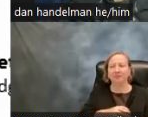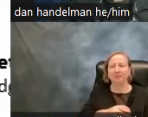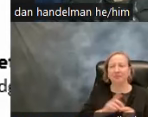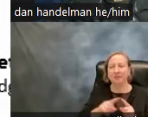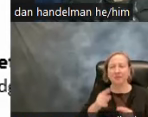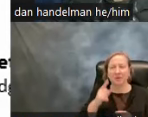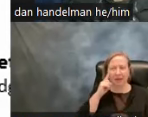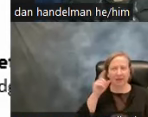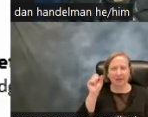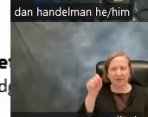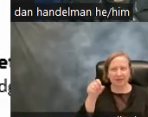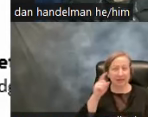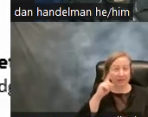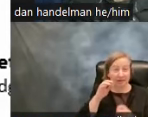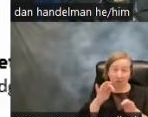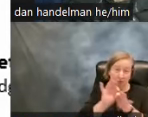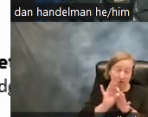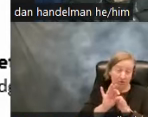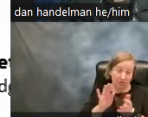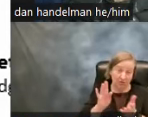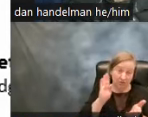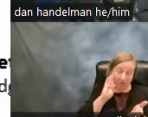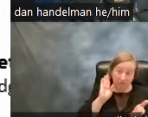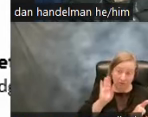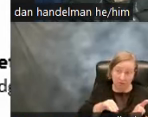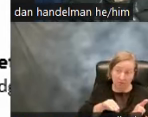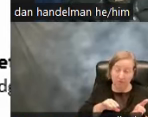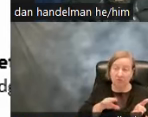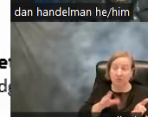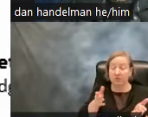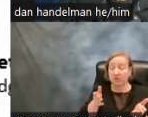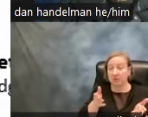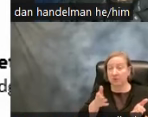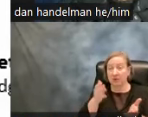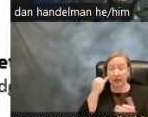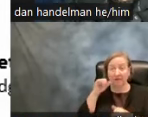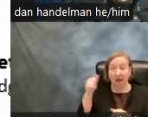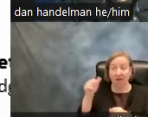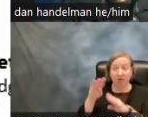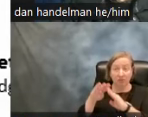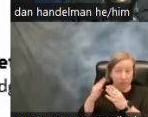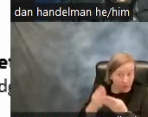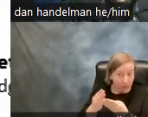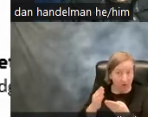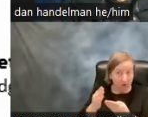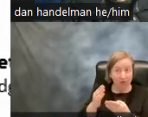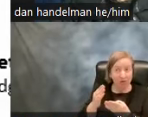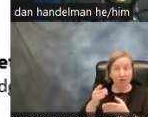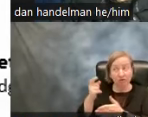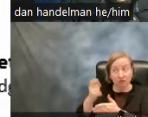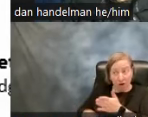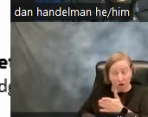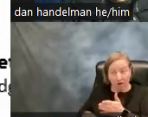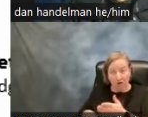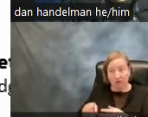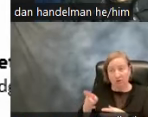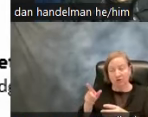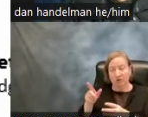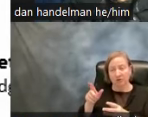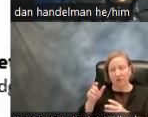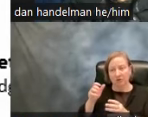think it's worthwhile to know that, you know, if another bureau is charging, that, you know, that they can get